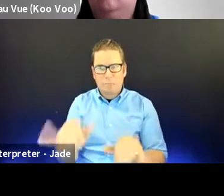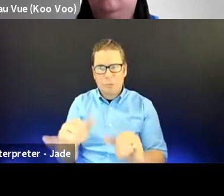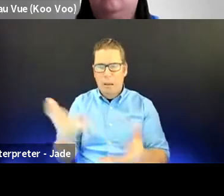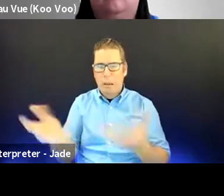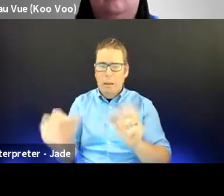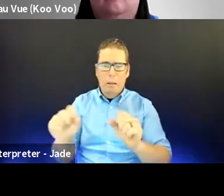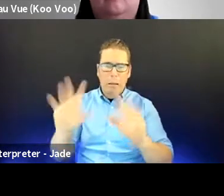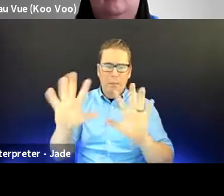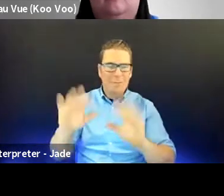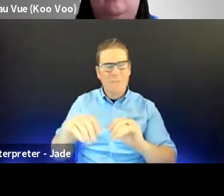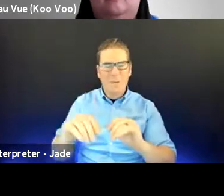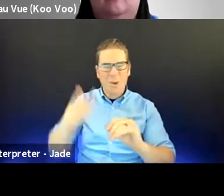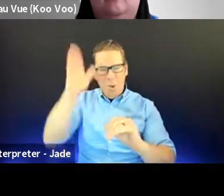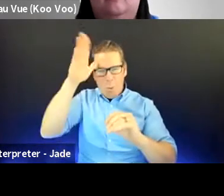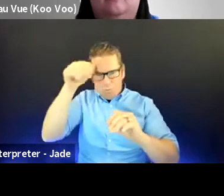and good things will happen.